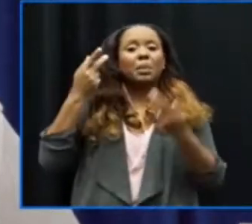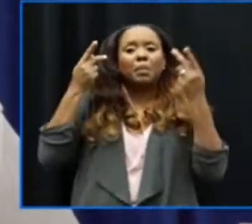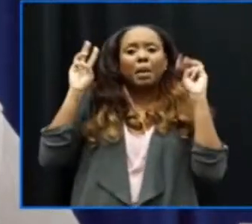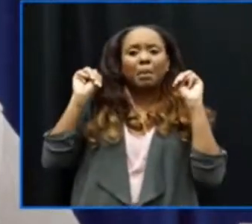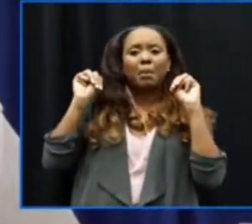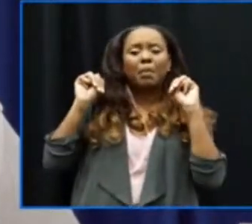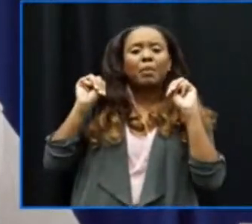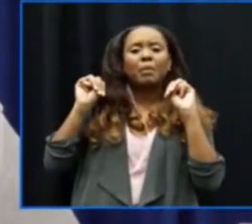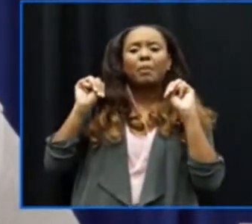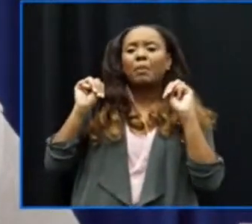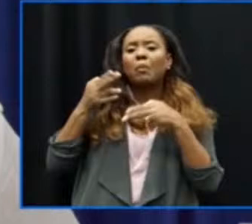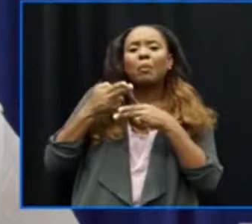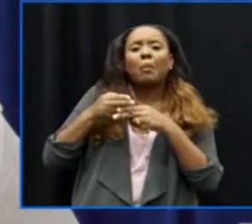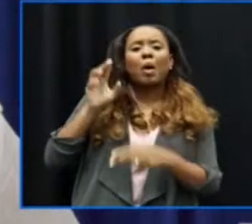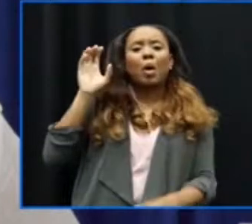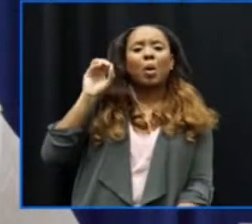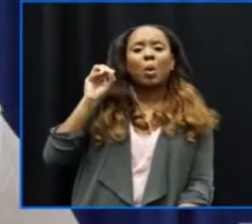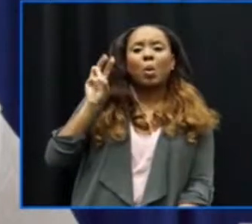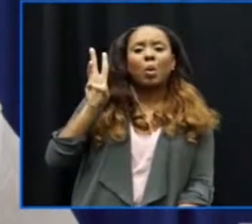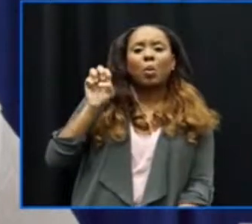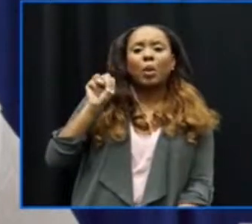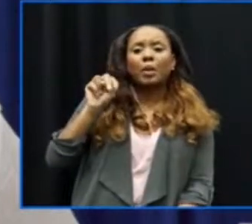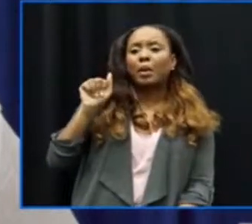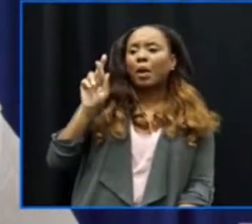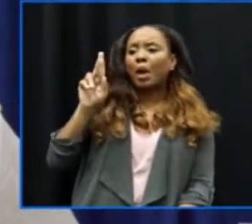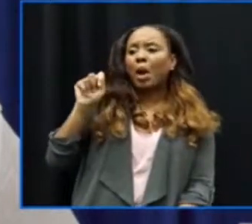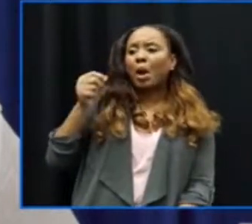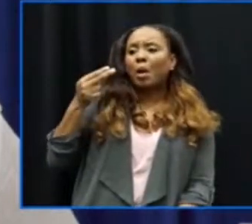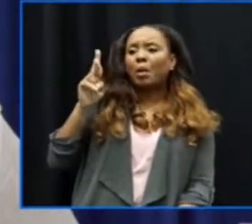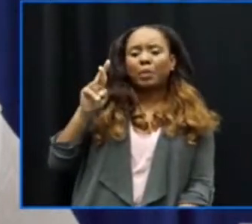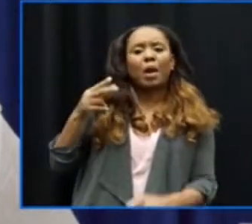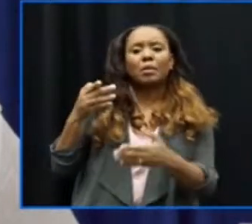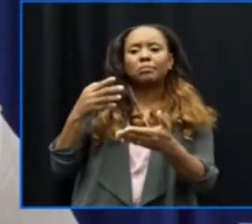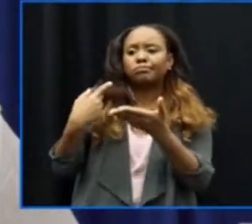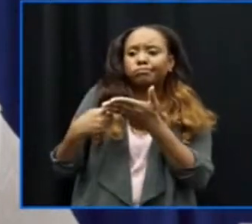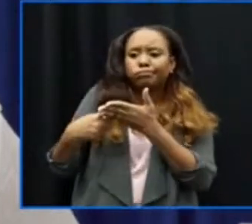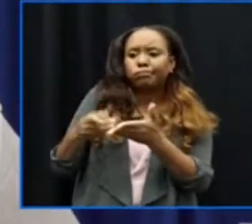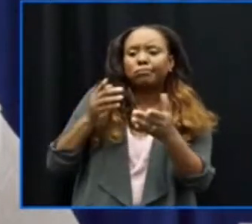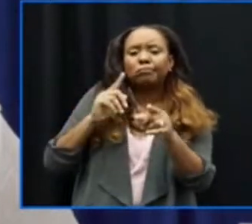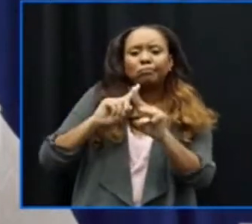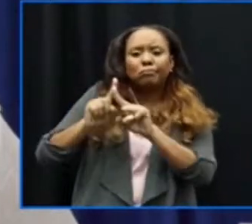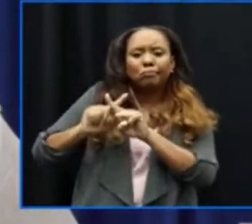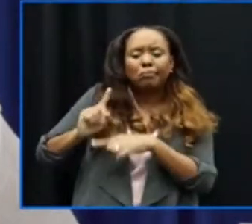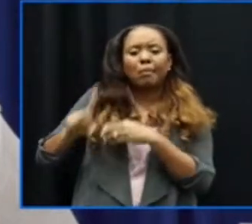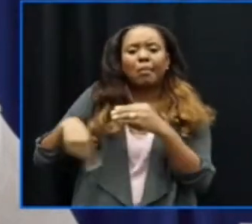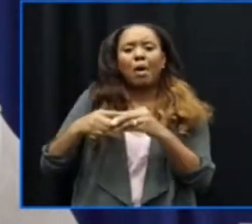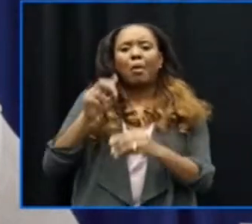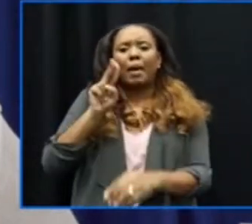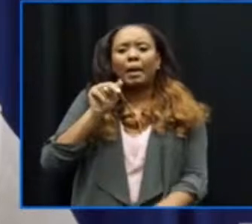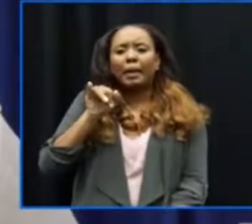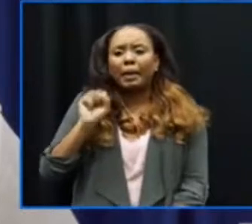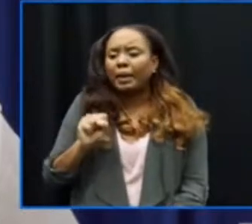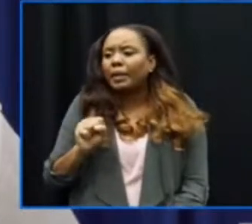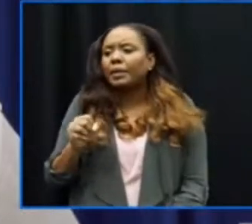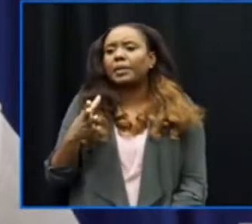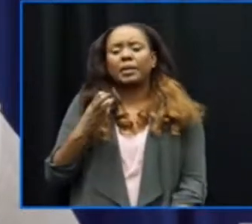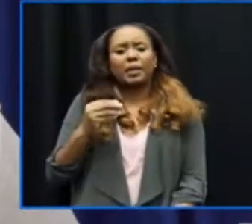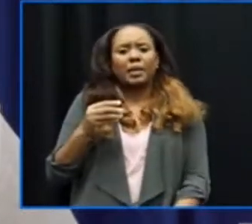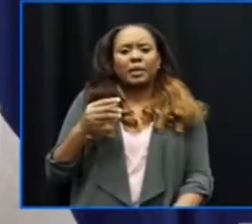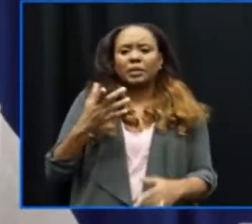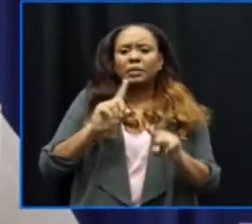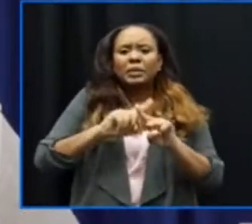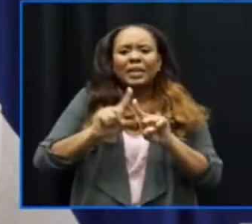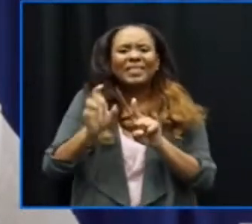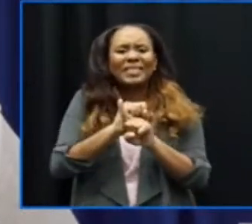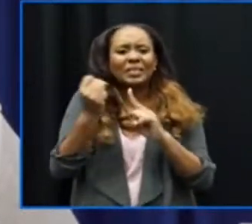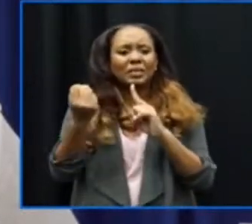difficulties and challenges that the National Insurance Fund and the National Insurance Scheme generally were facing in the country. We